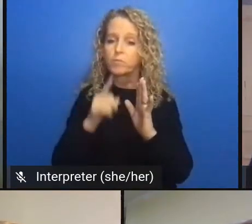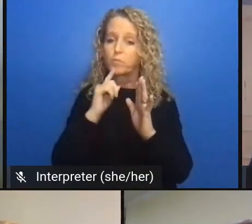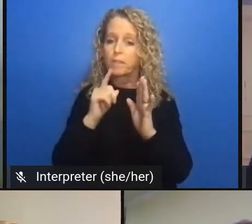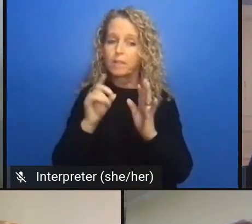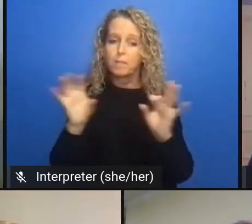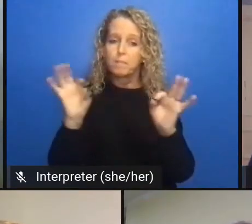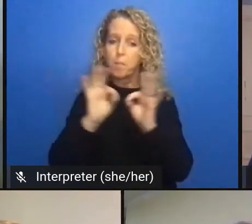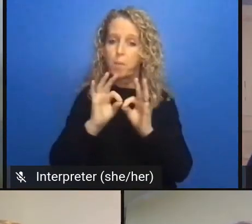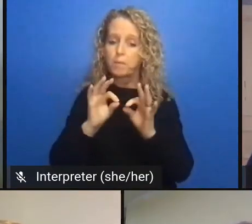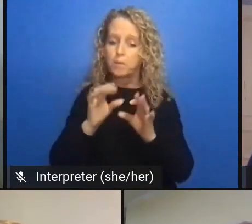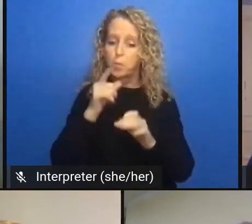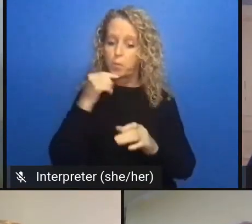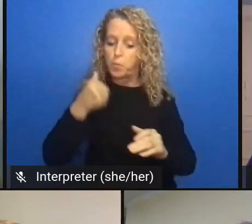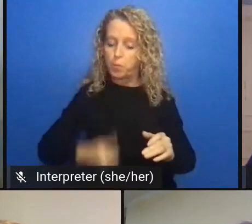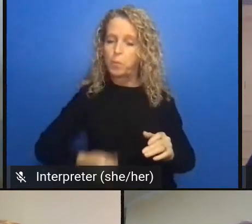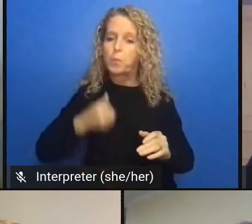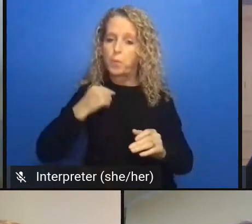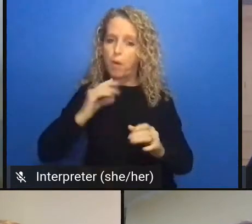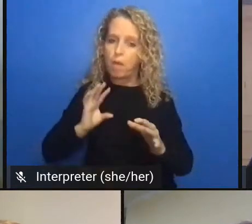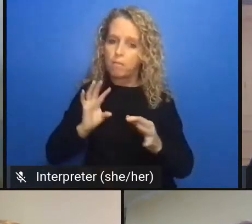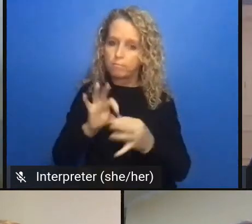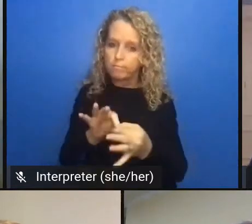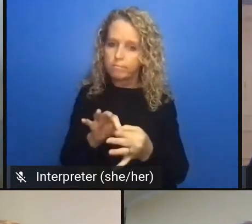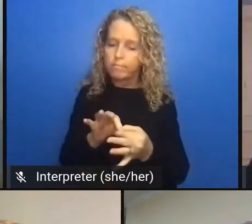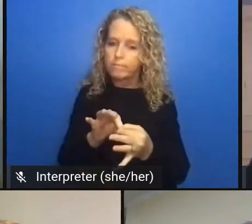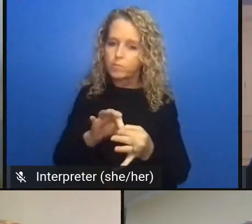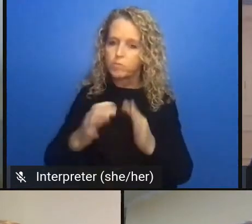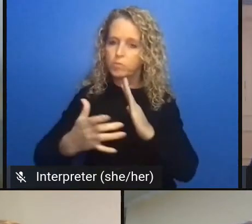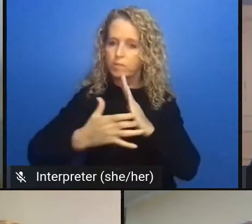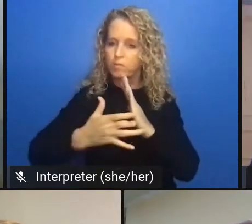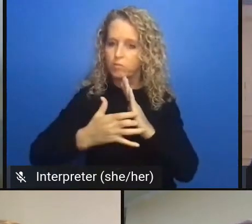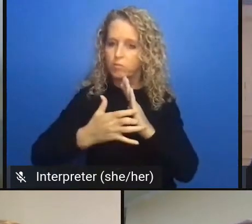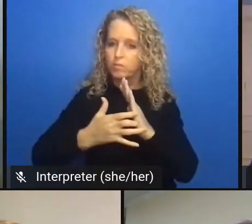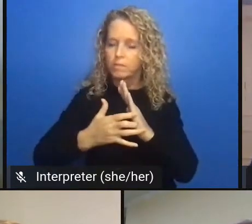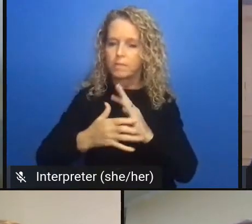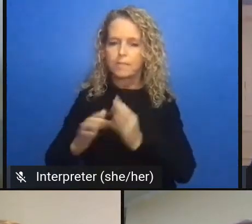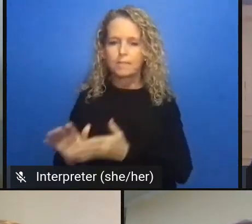incredibly important in this space that we have